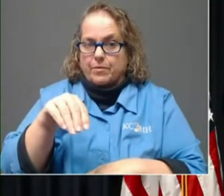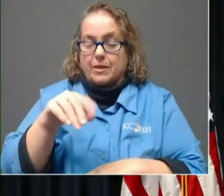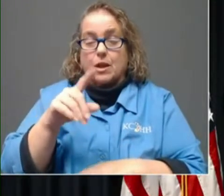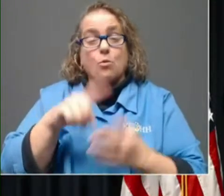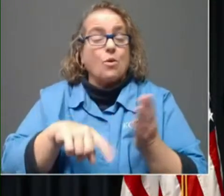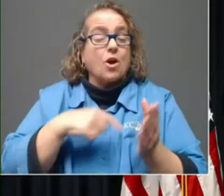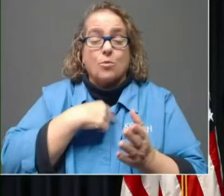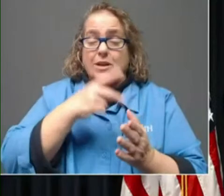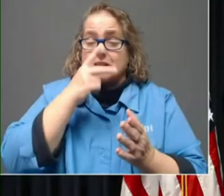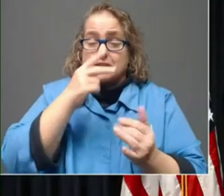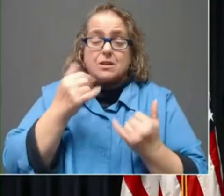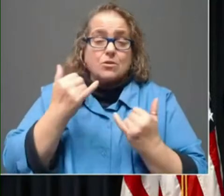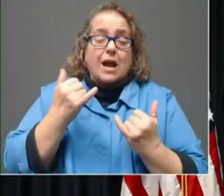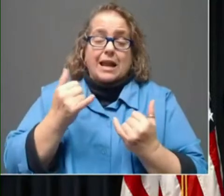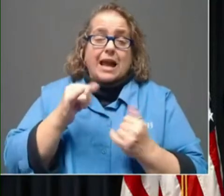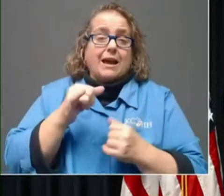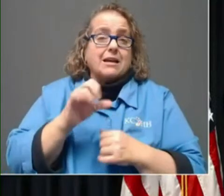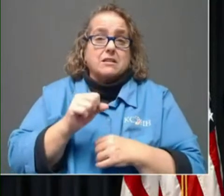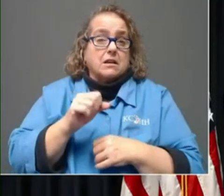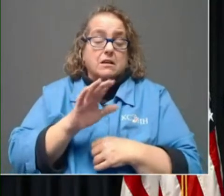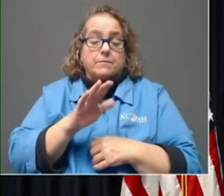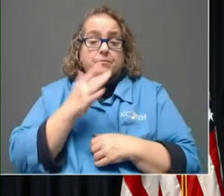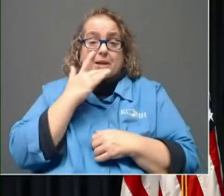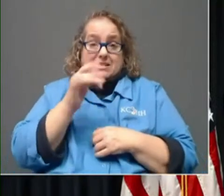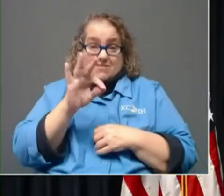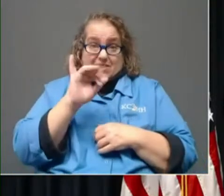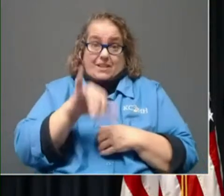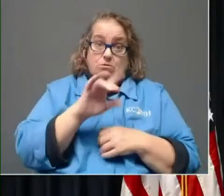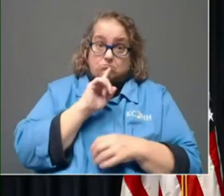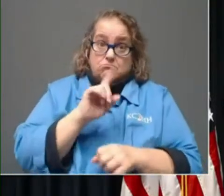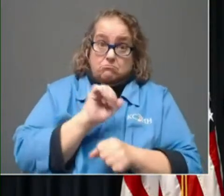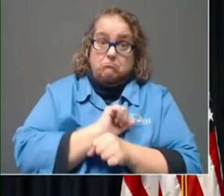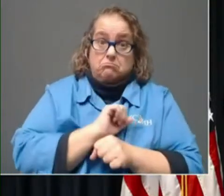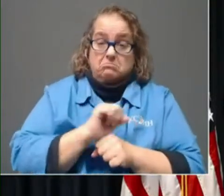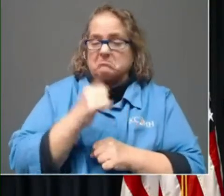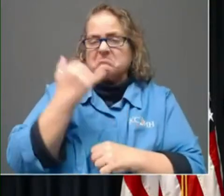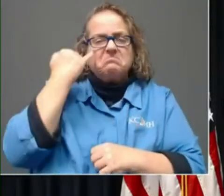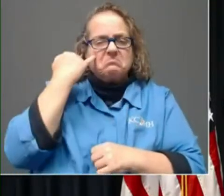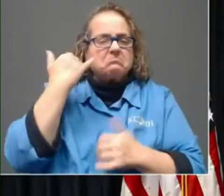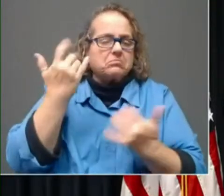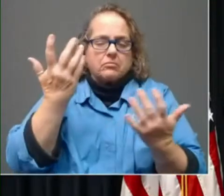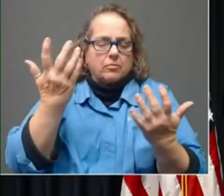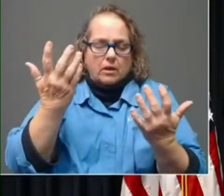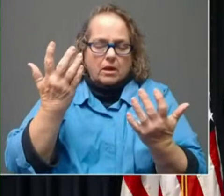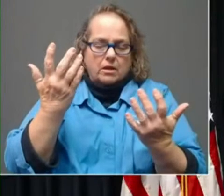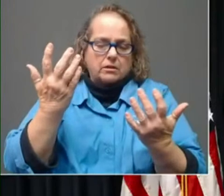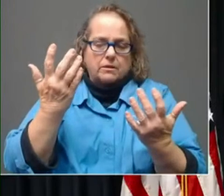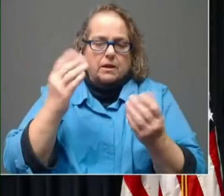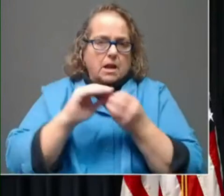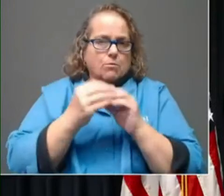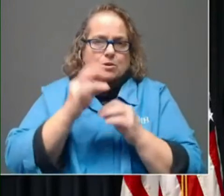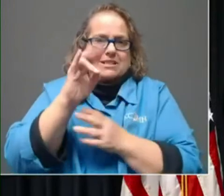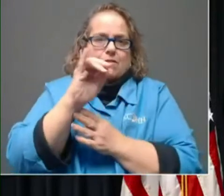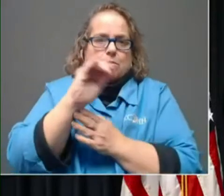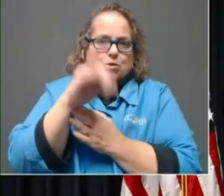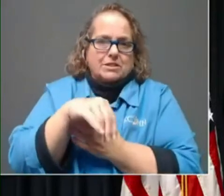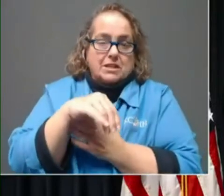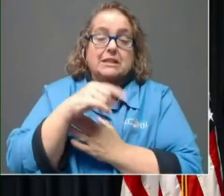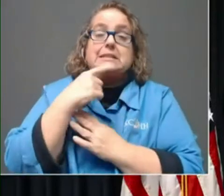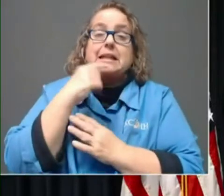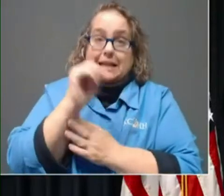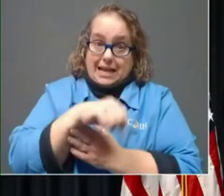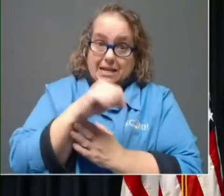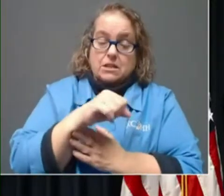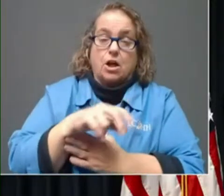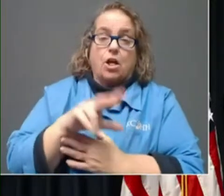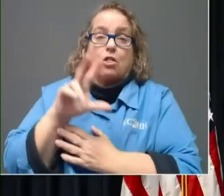now is just because if that's the case, let's play with numbers. If 70% have said yes and 30% have said